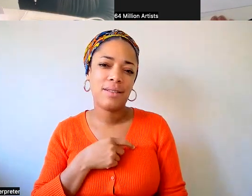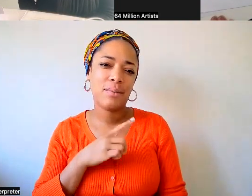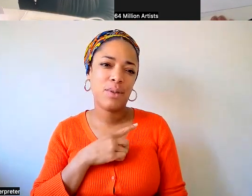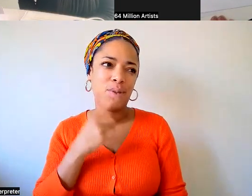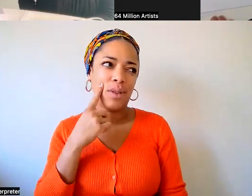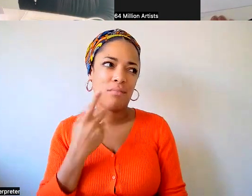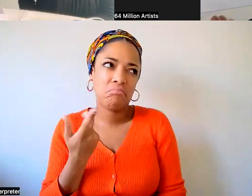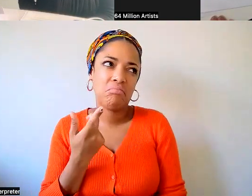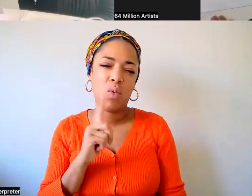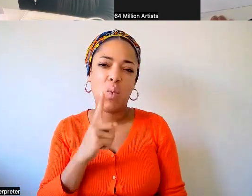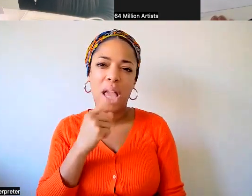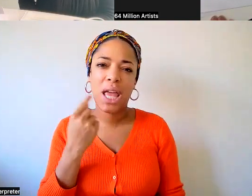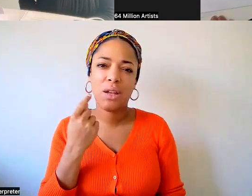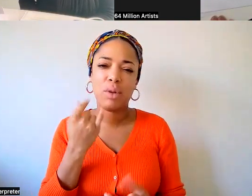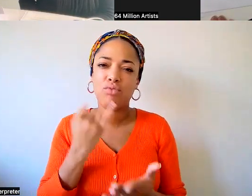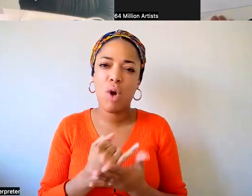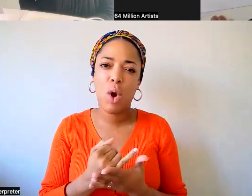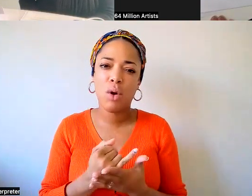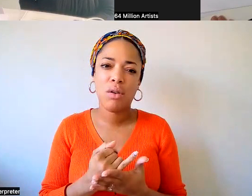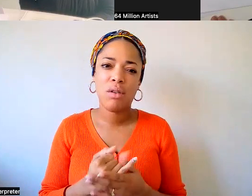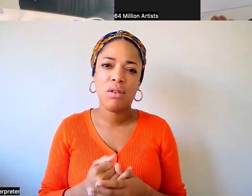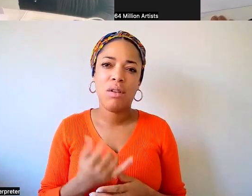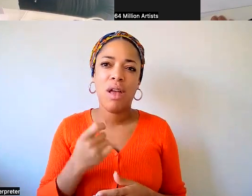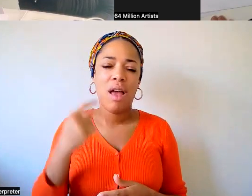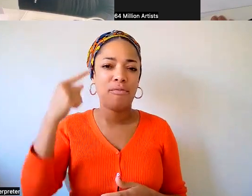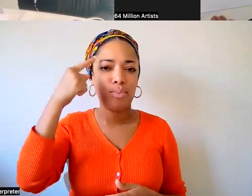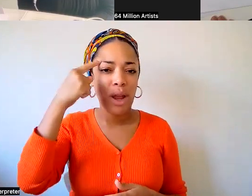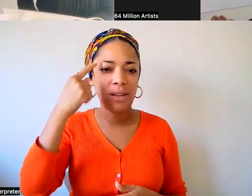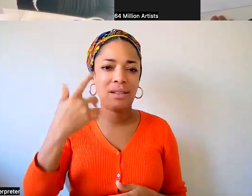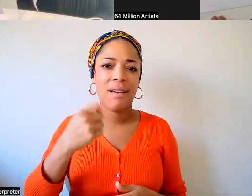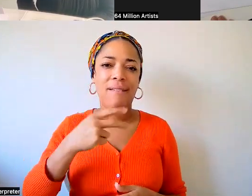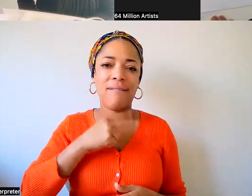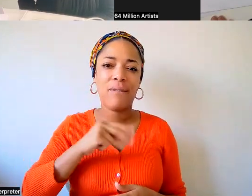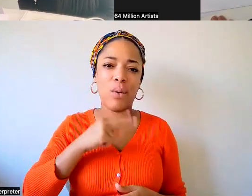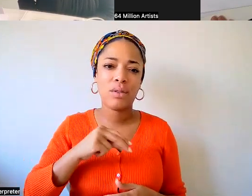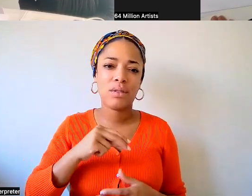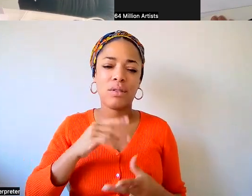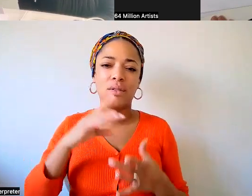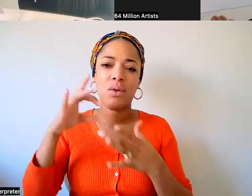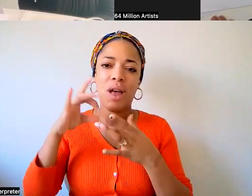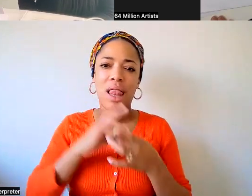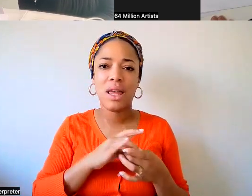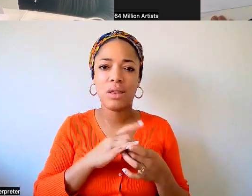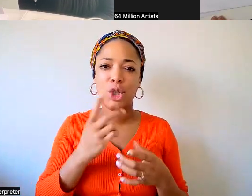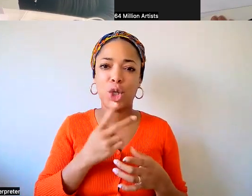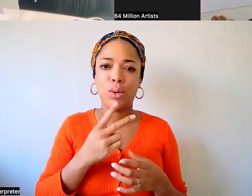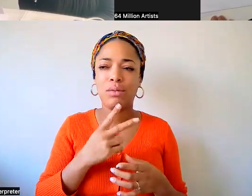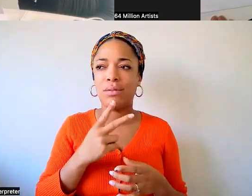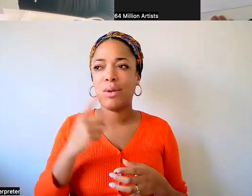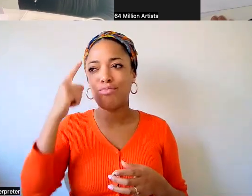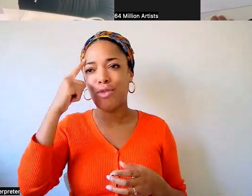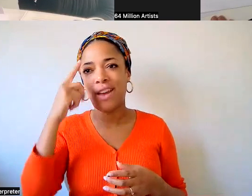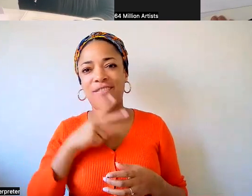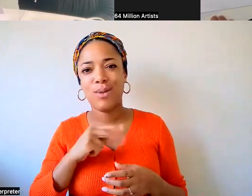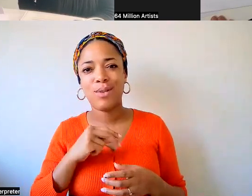wrong? I've got a brain and I've got a voice. So if I marry the brain to the voice and then speak, and I've got